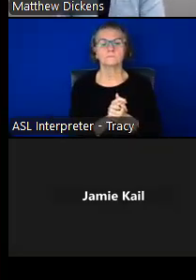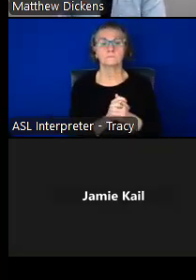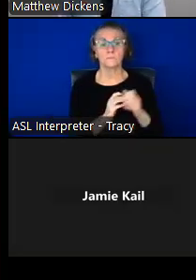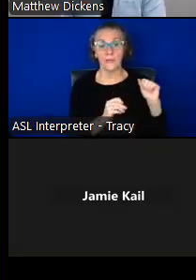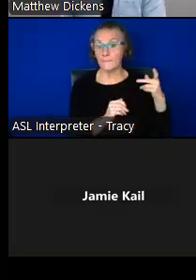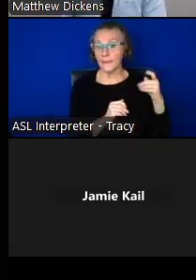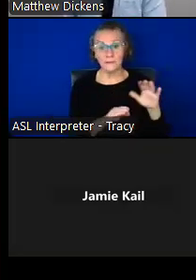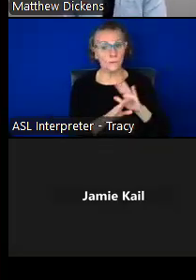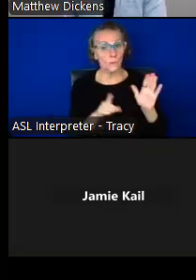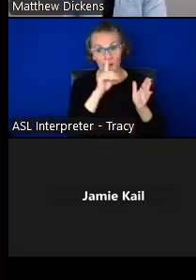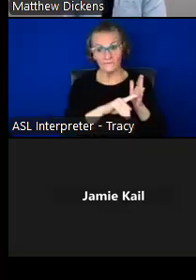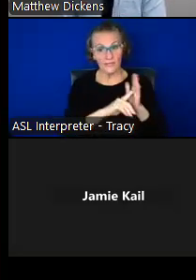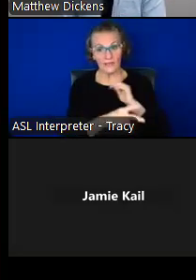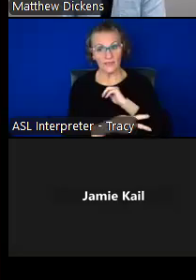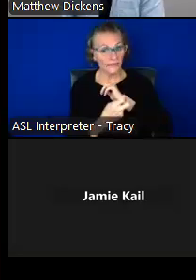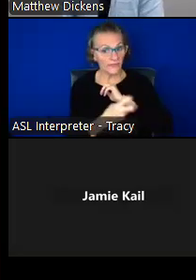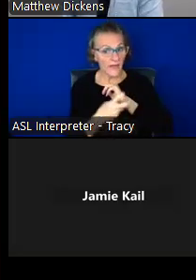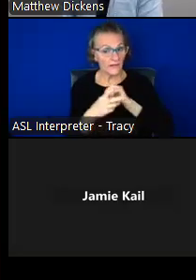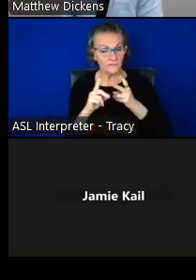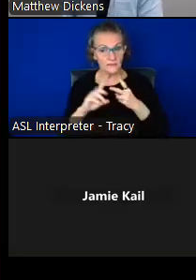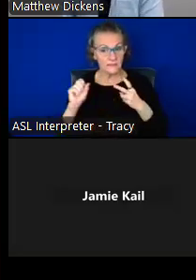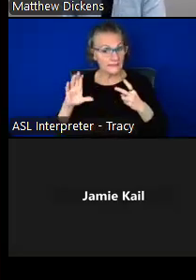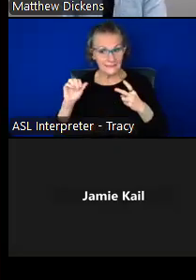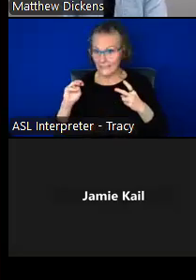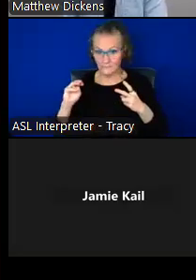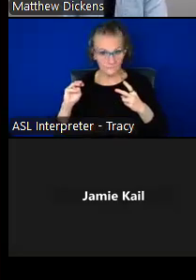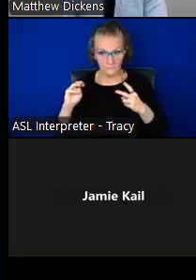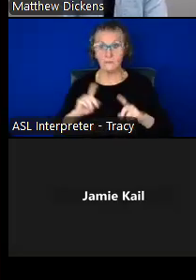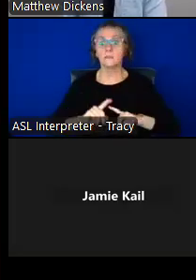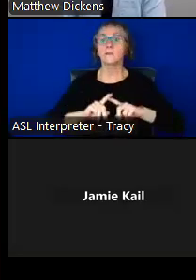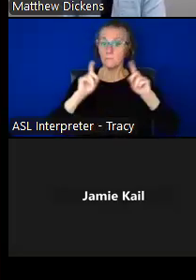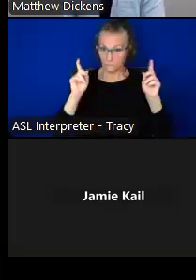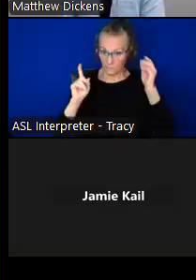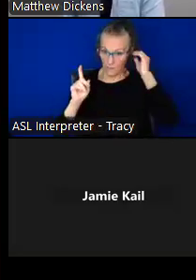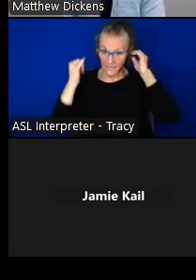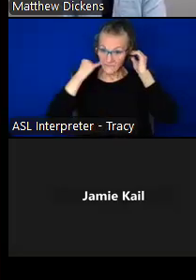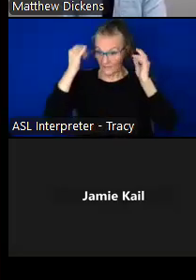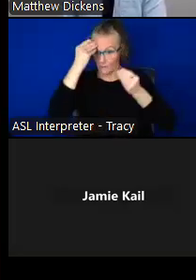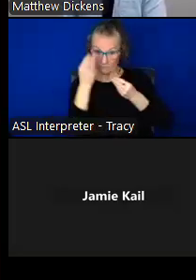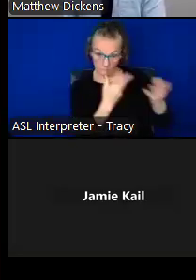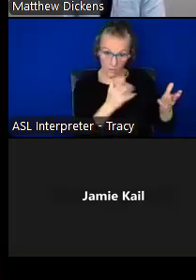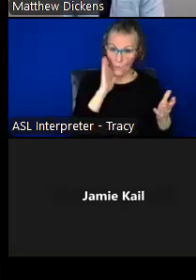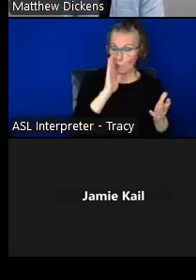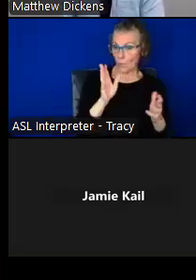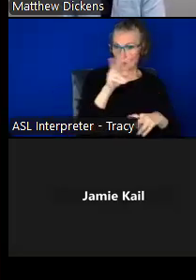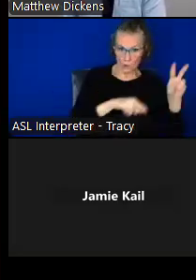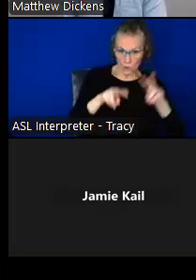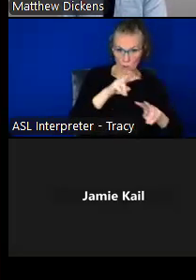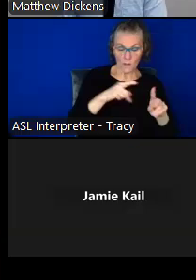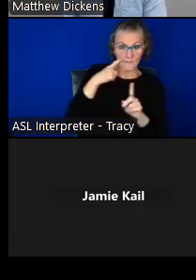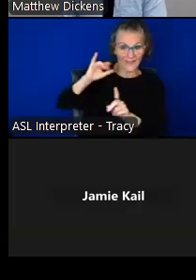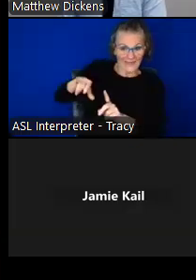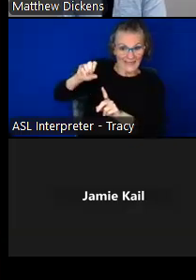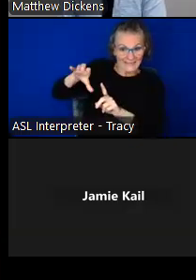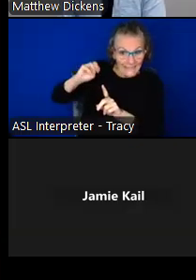APS does not investigate theft or scams, but we would look at these to determine if, because of the scam